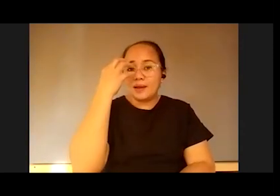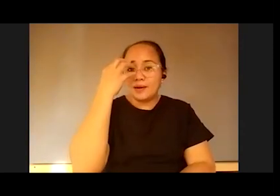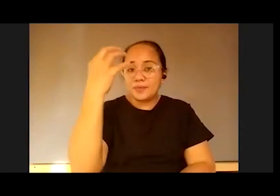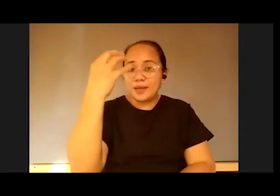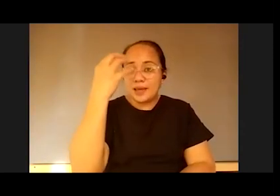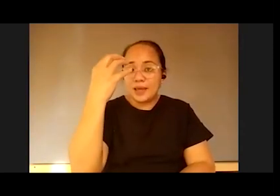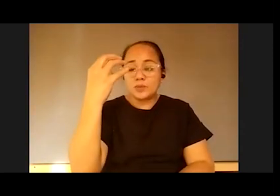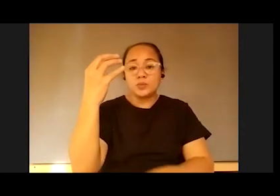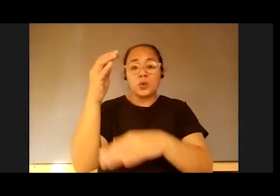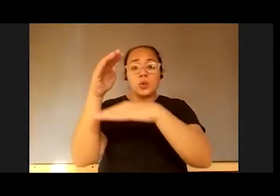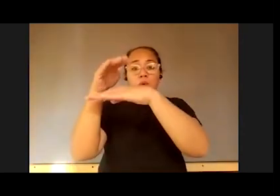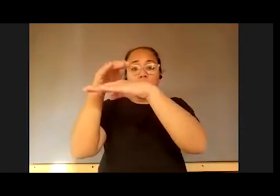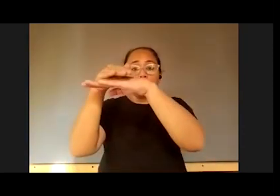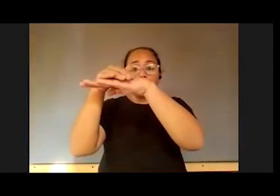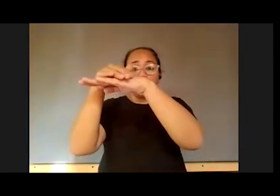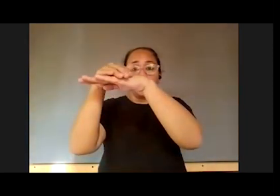calls